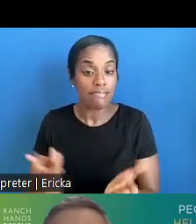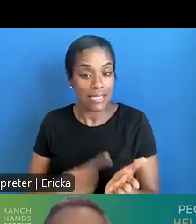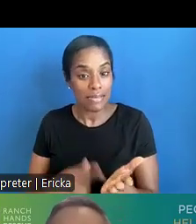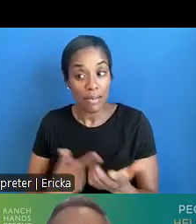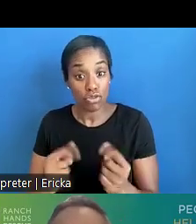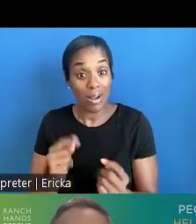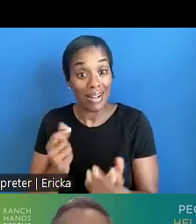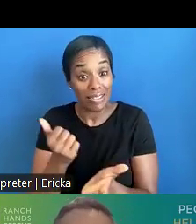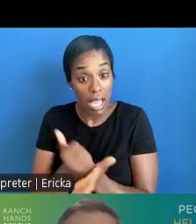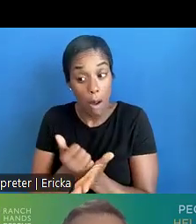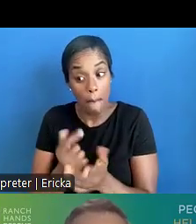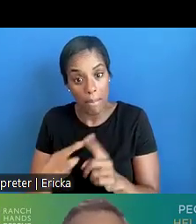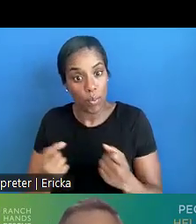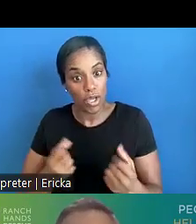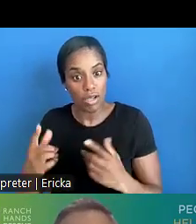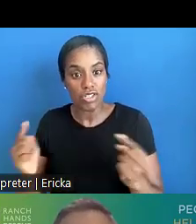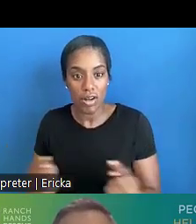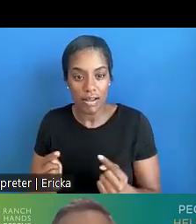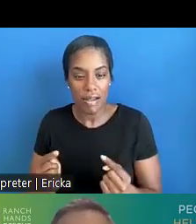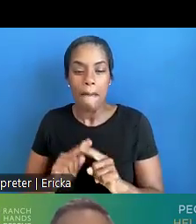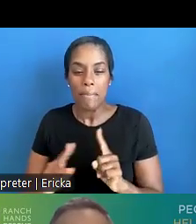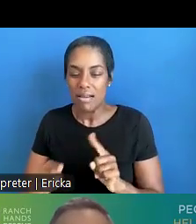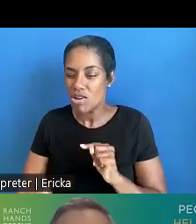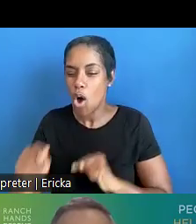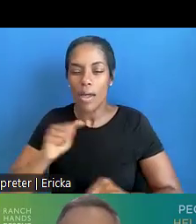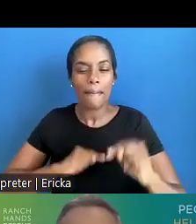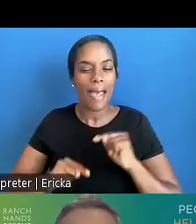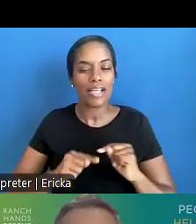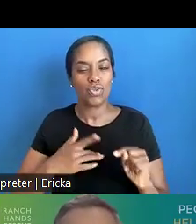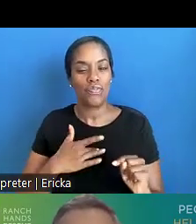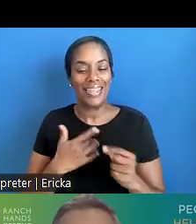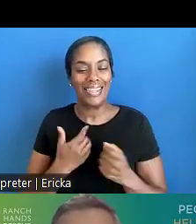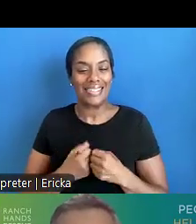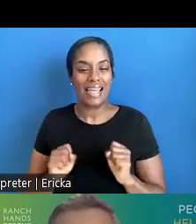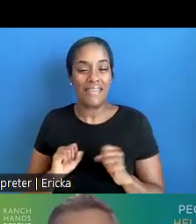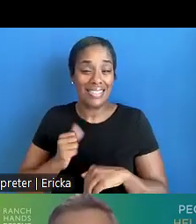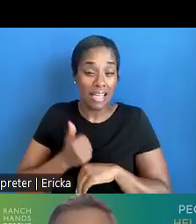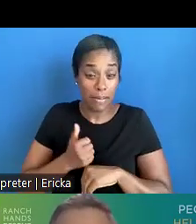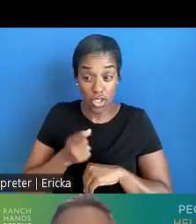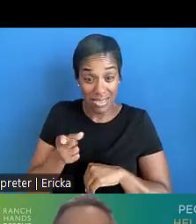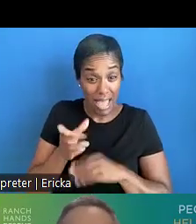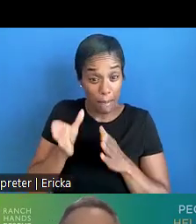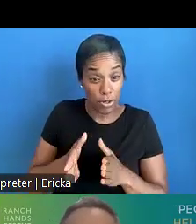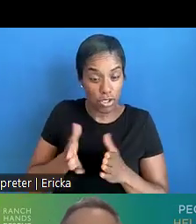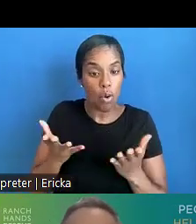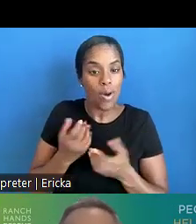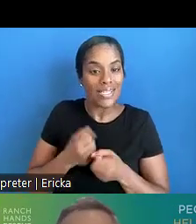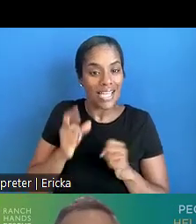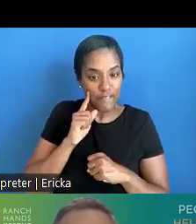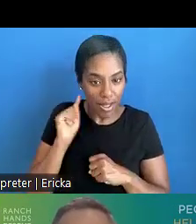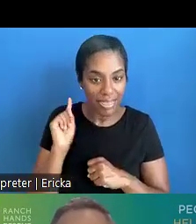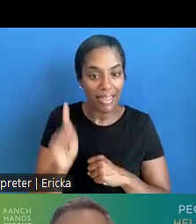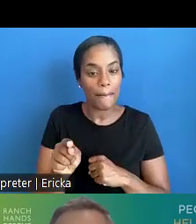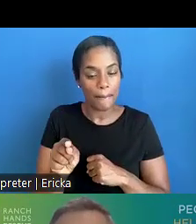help. So if we always take it back to felt safety and establishing what is safe for that person, then we are going